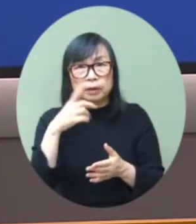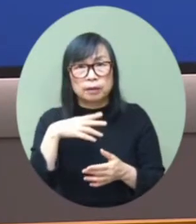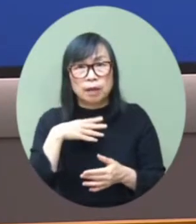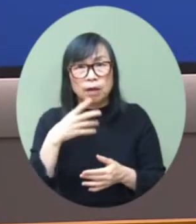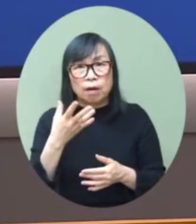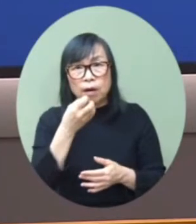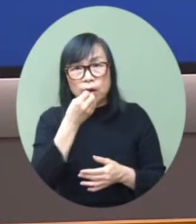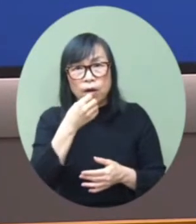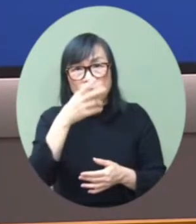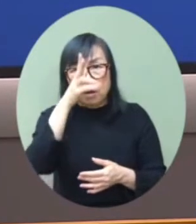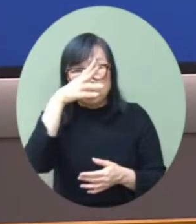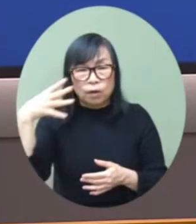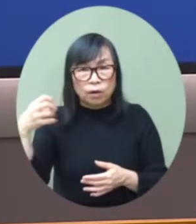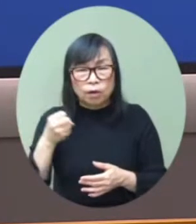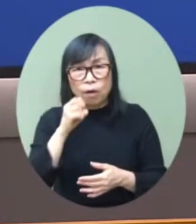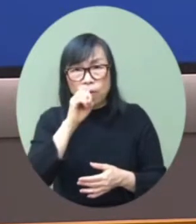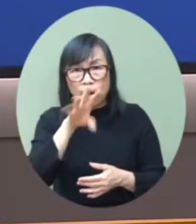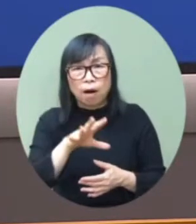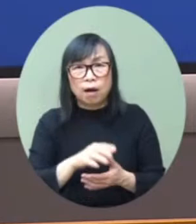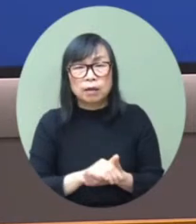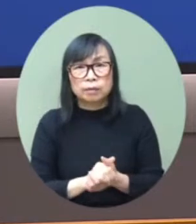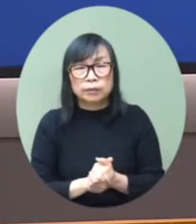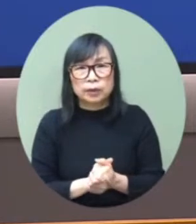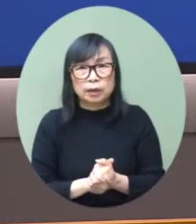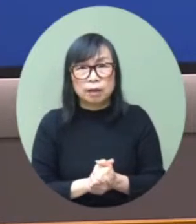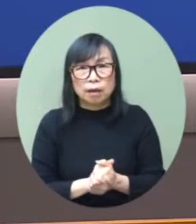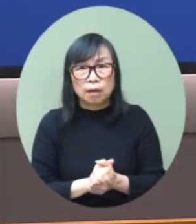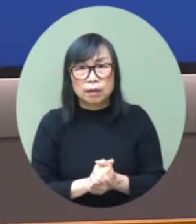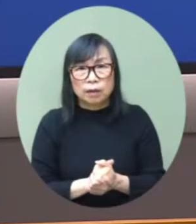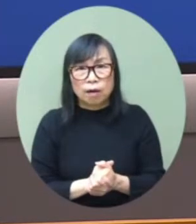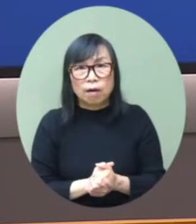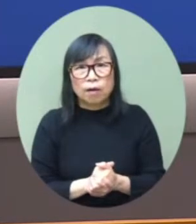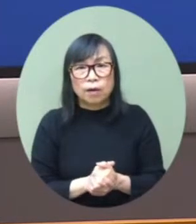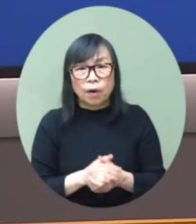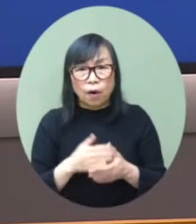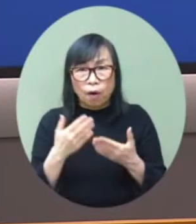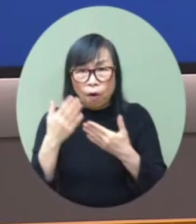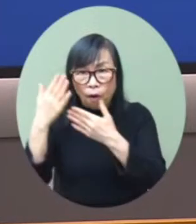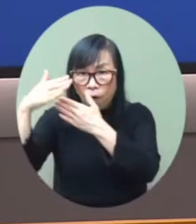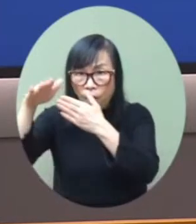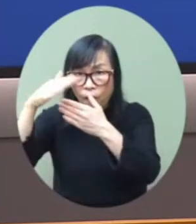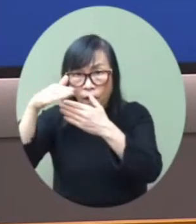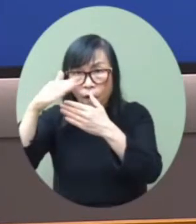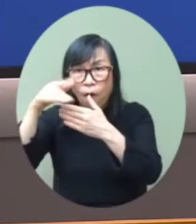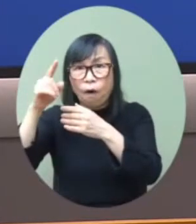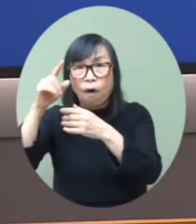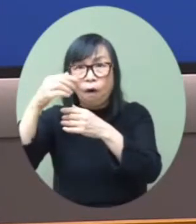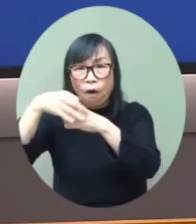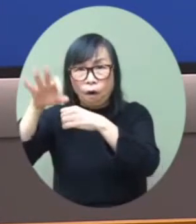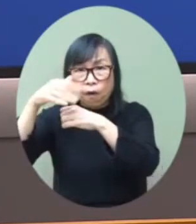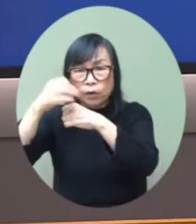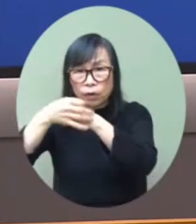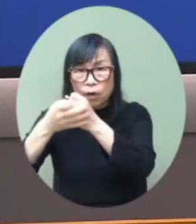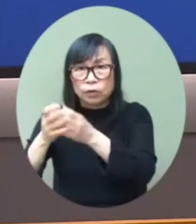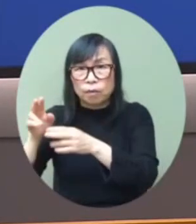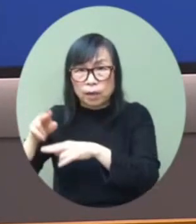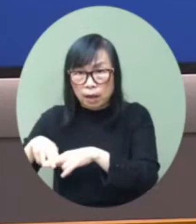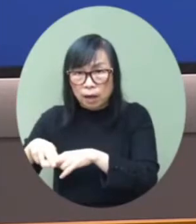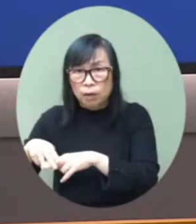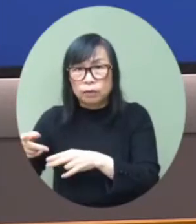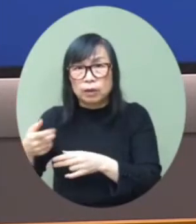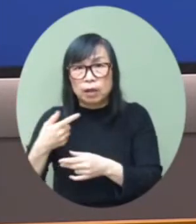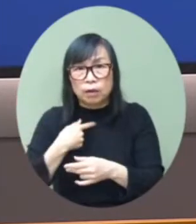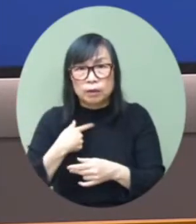Well, as a chief executive, that we're connecting the mainland